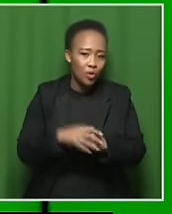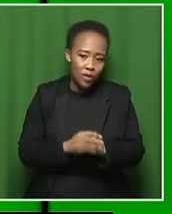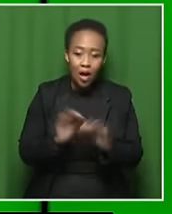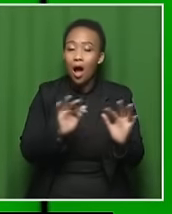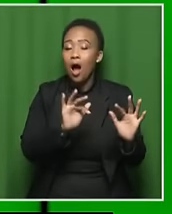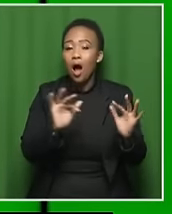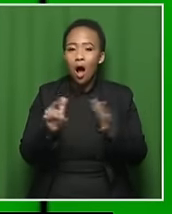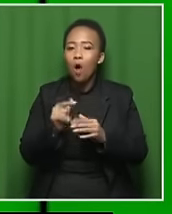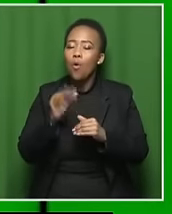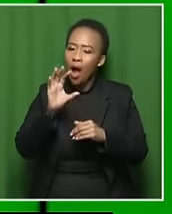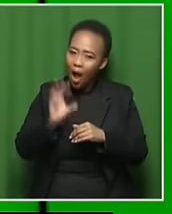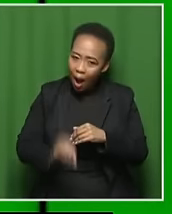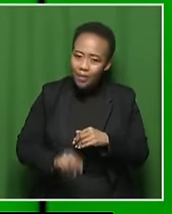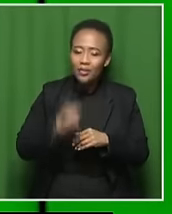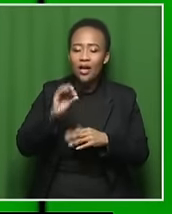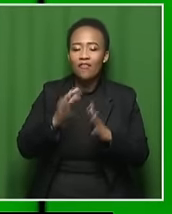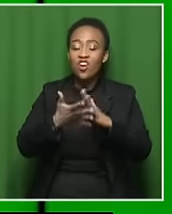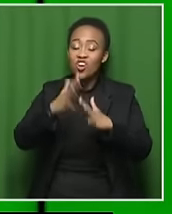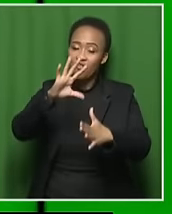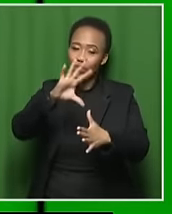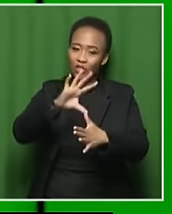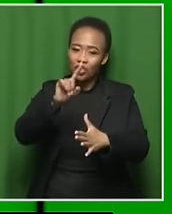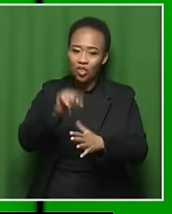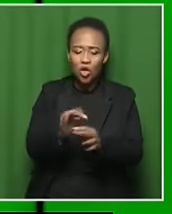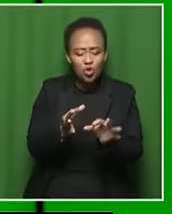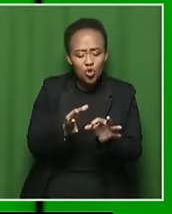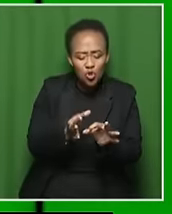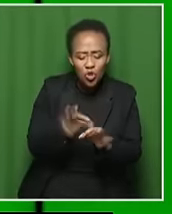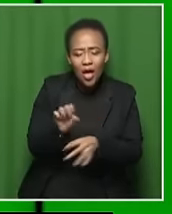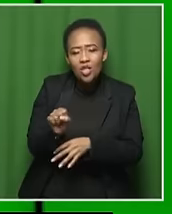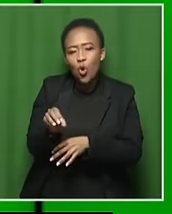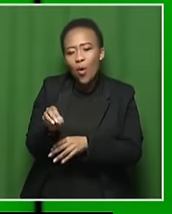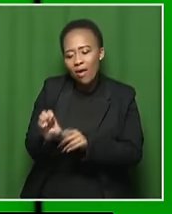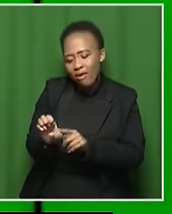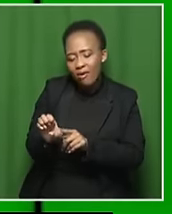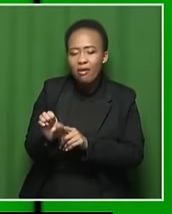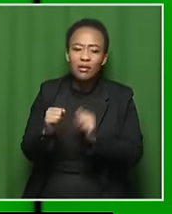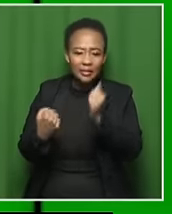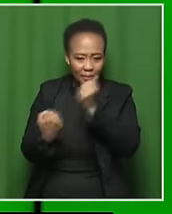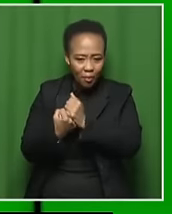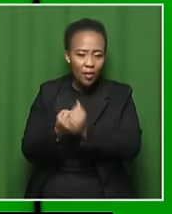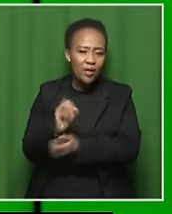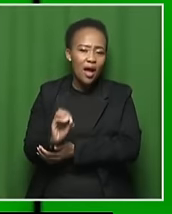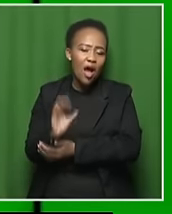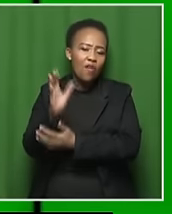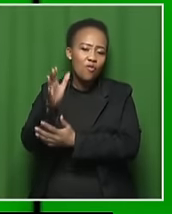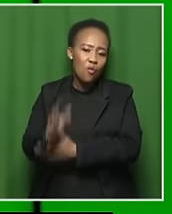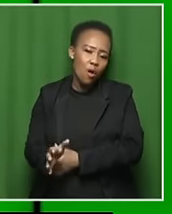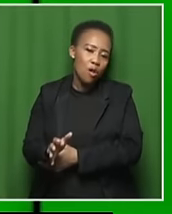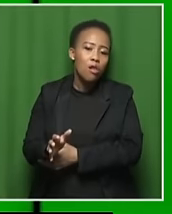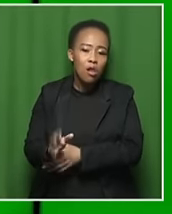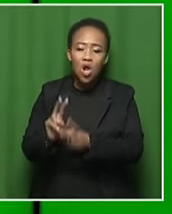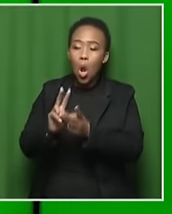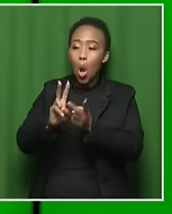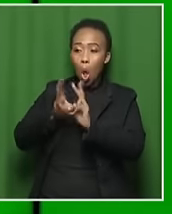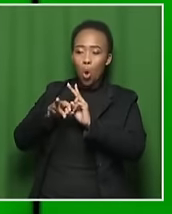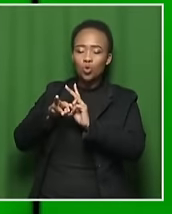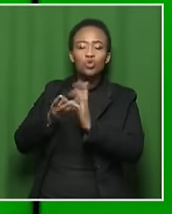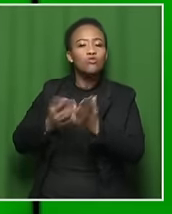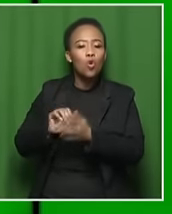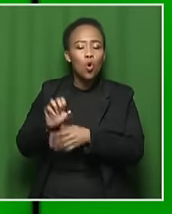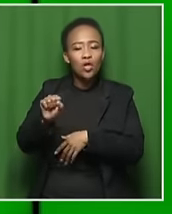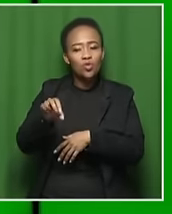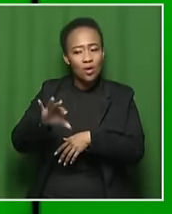in infrastructure, through real support for small business, particularly in interest-free loans for small business,